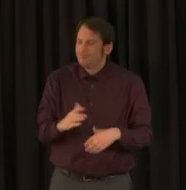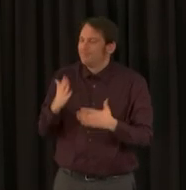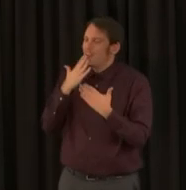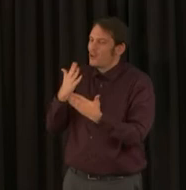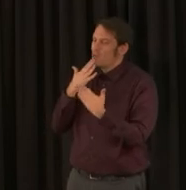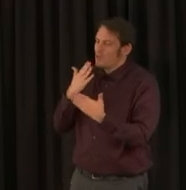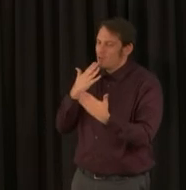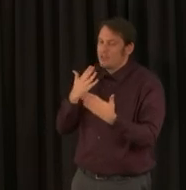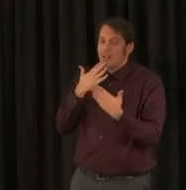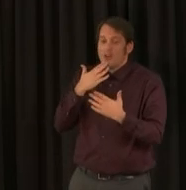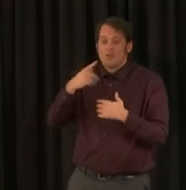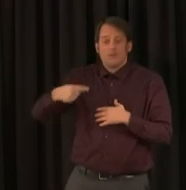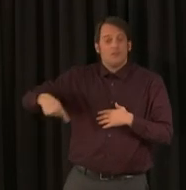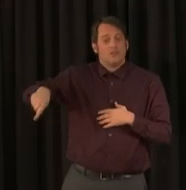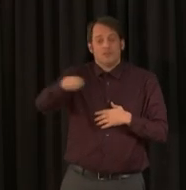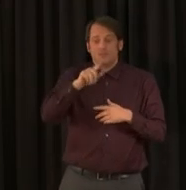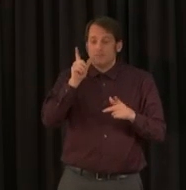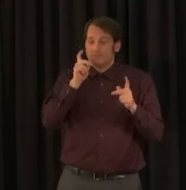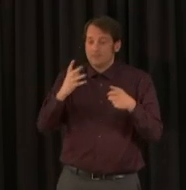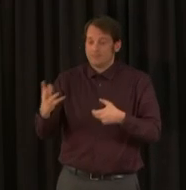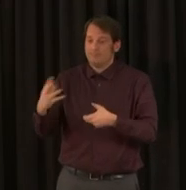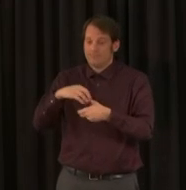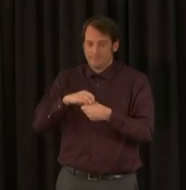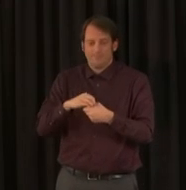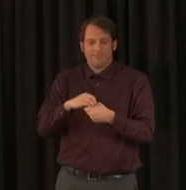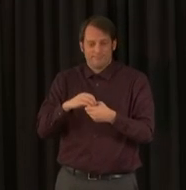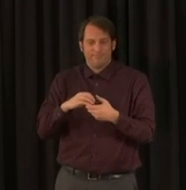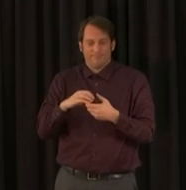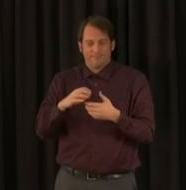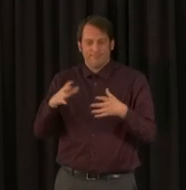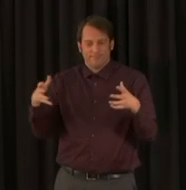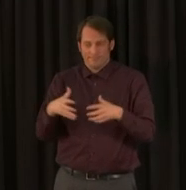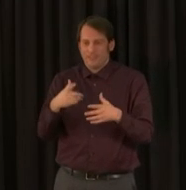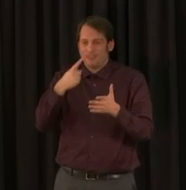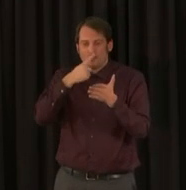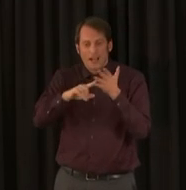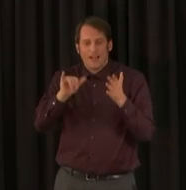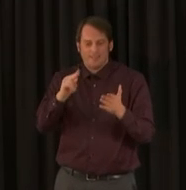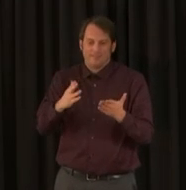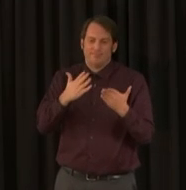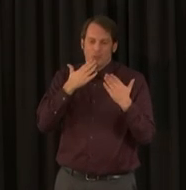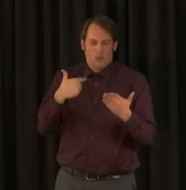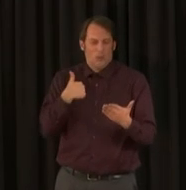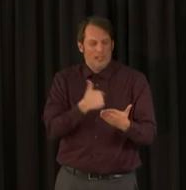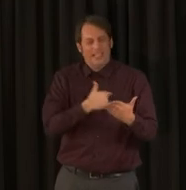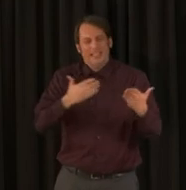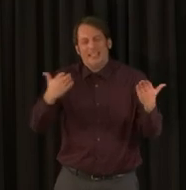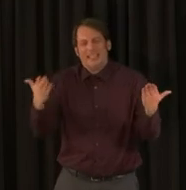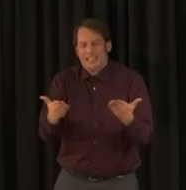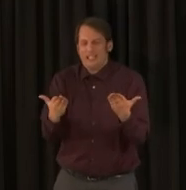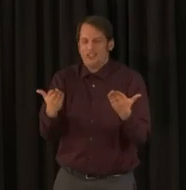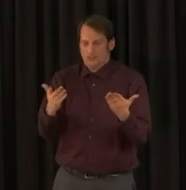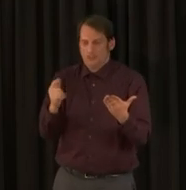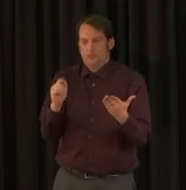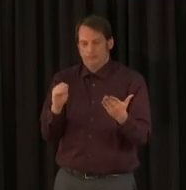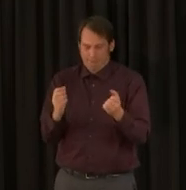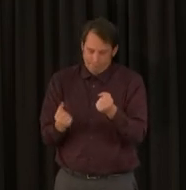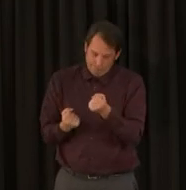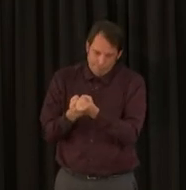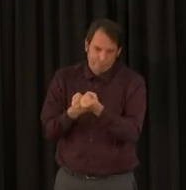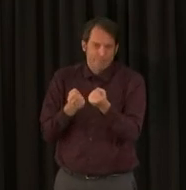guests for another session, another check-in. We are continuing to